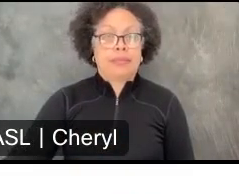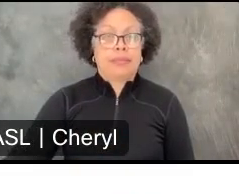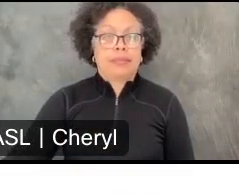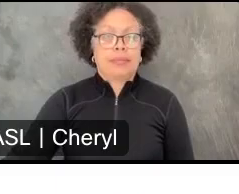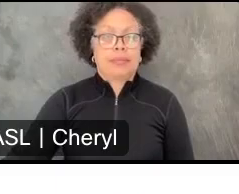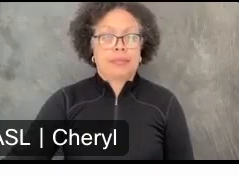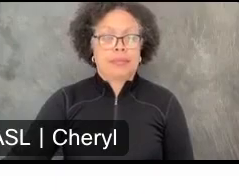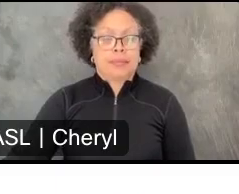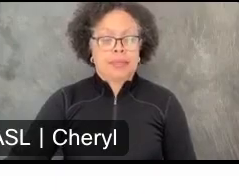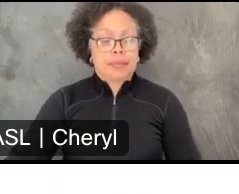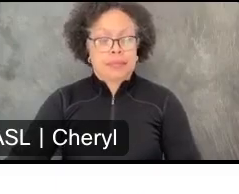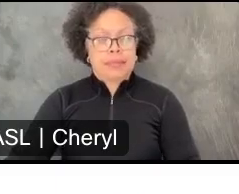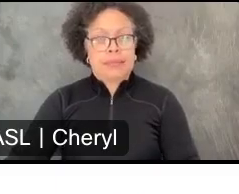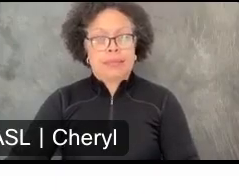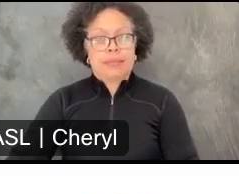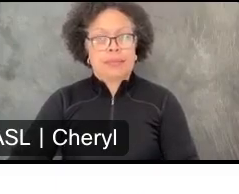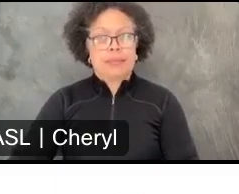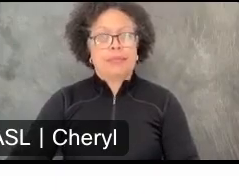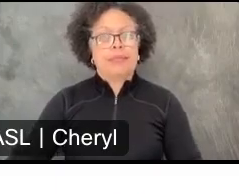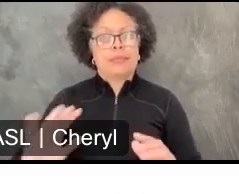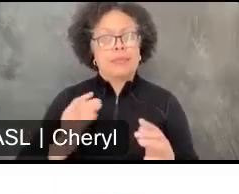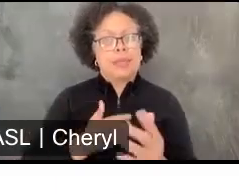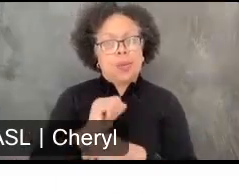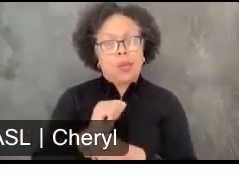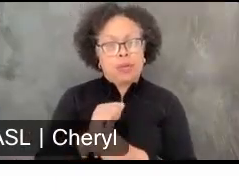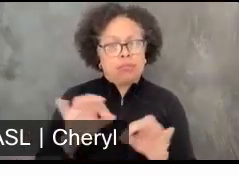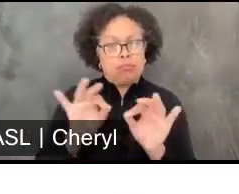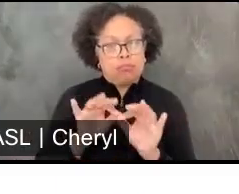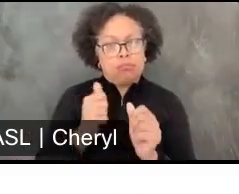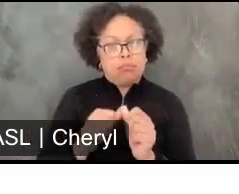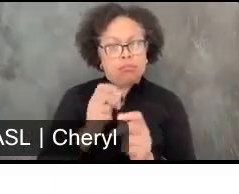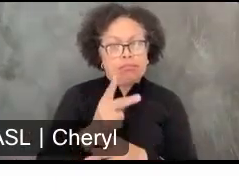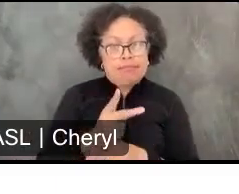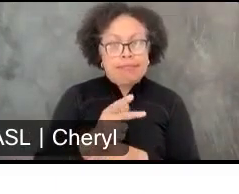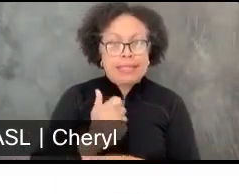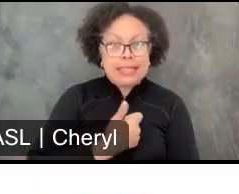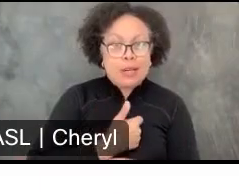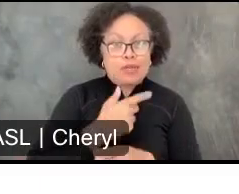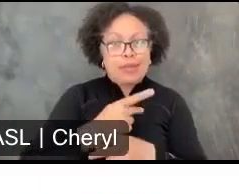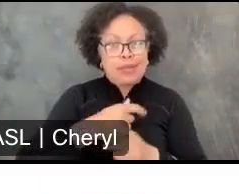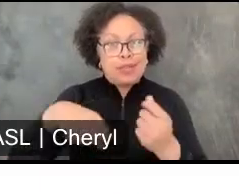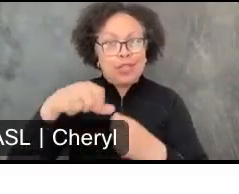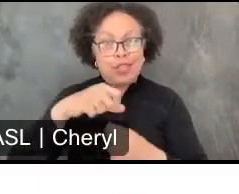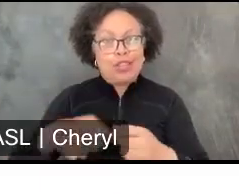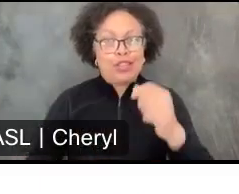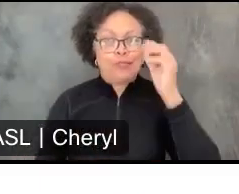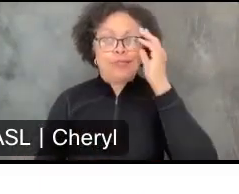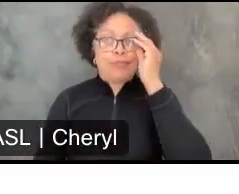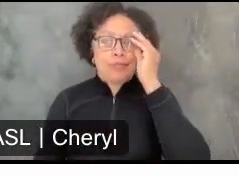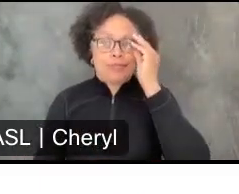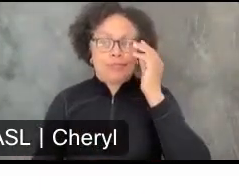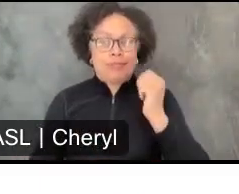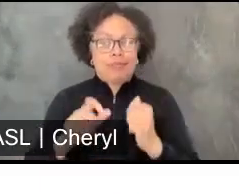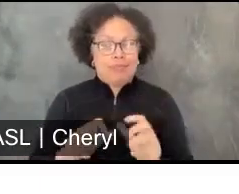Within our work, we want to remember the importance of caring for ourselves and each other. This session discusses